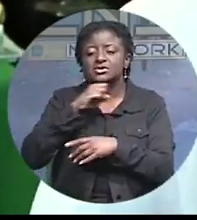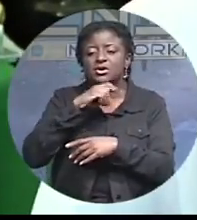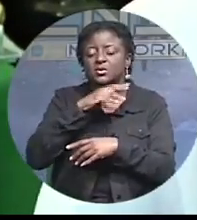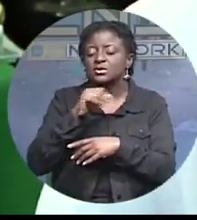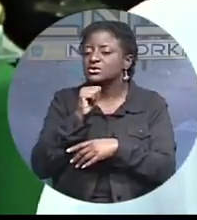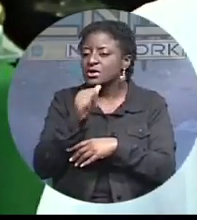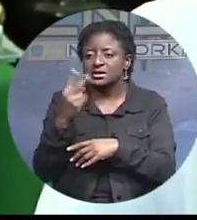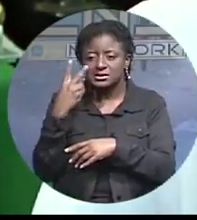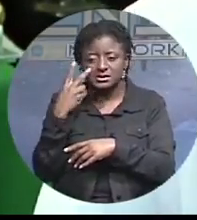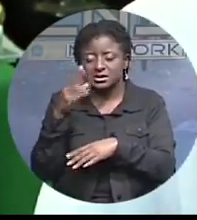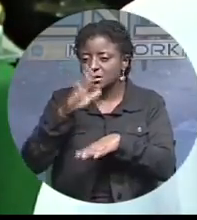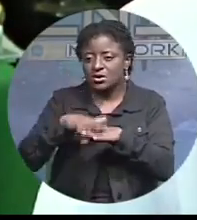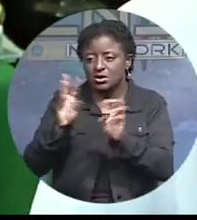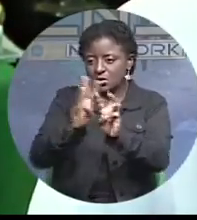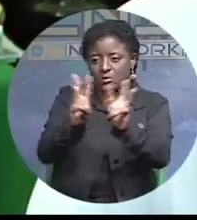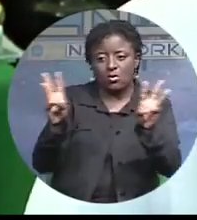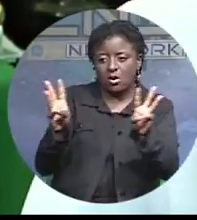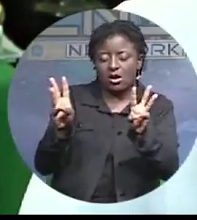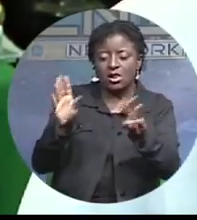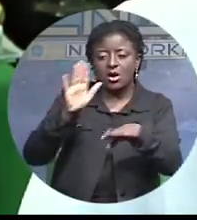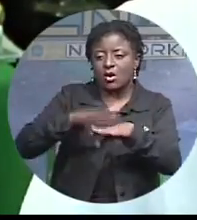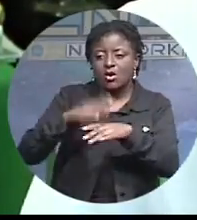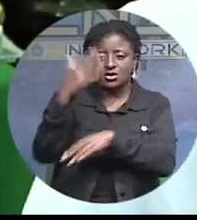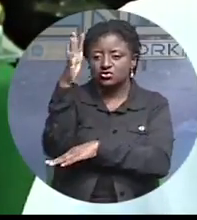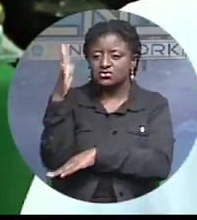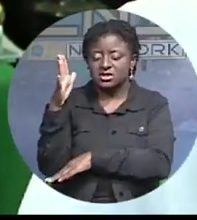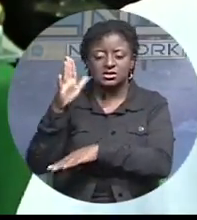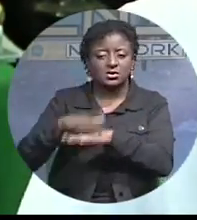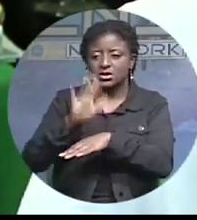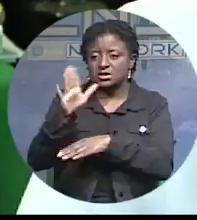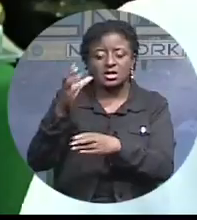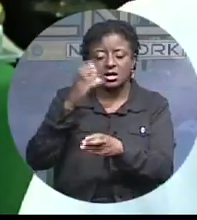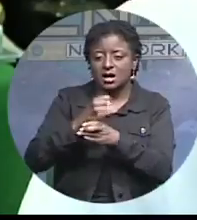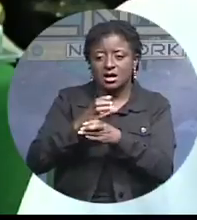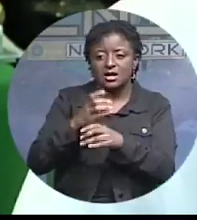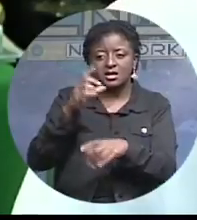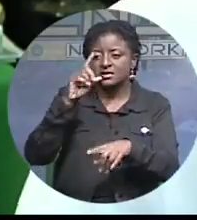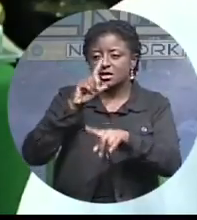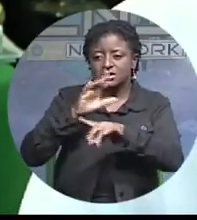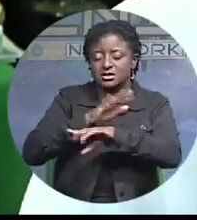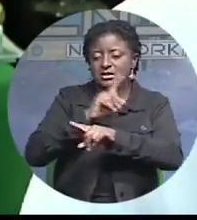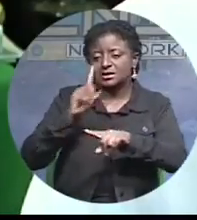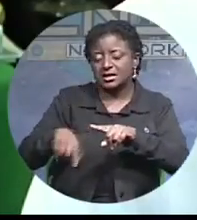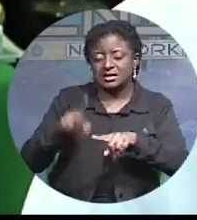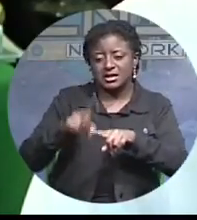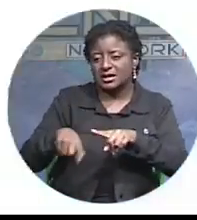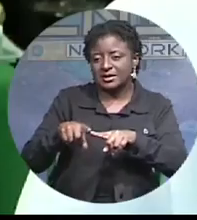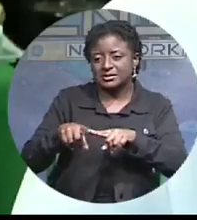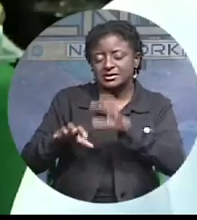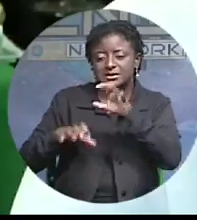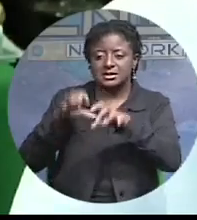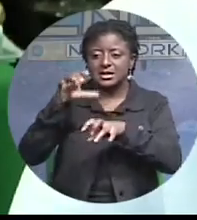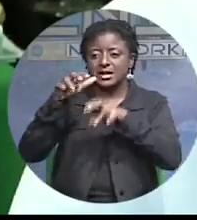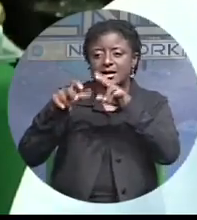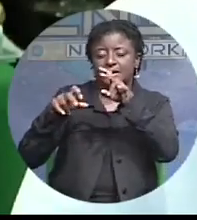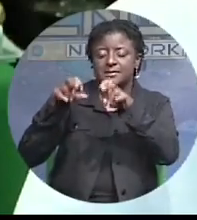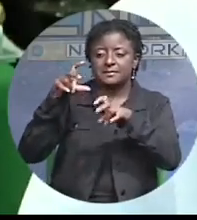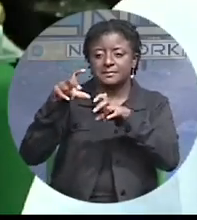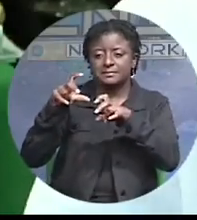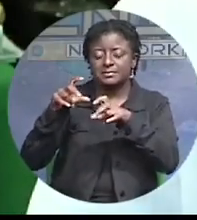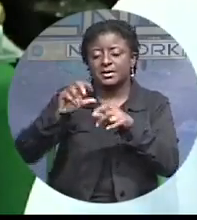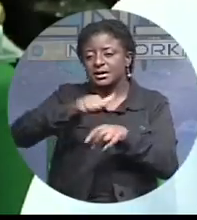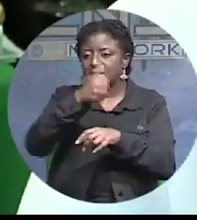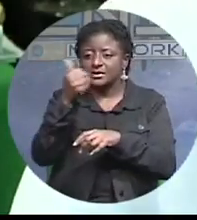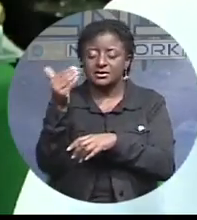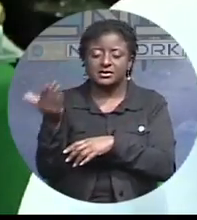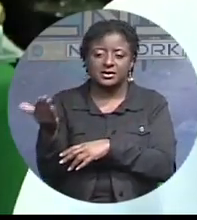on windows, on your cars. And that's because they don't have suction cups on their feet, so they can't physically climb. Another thing people